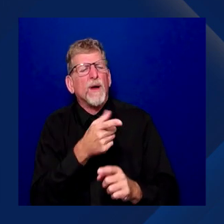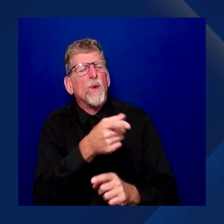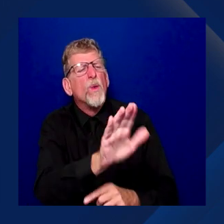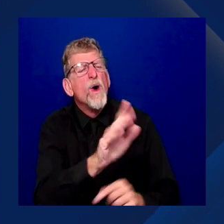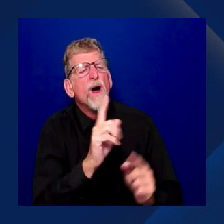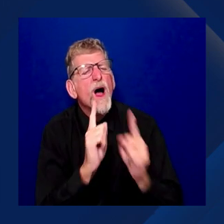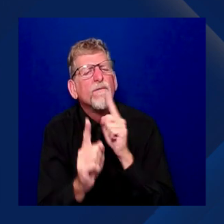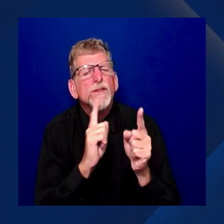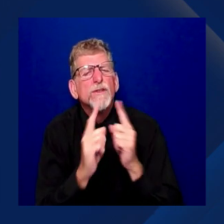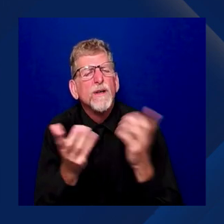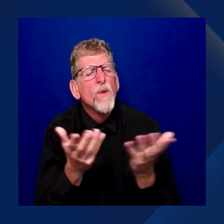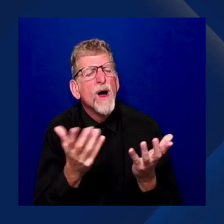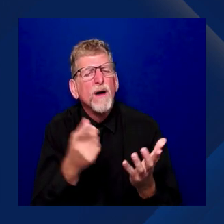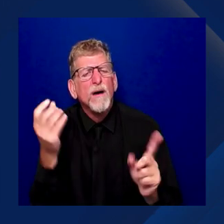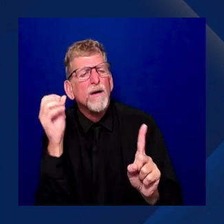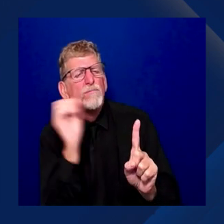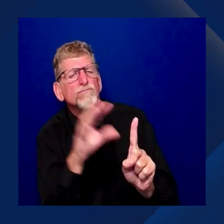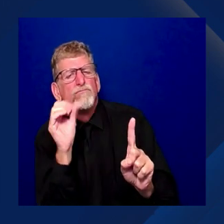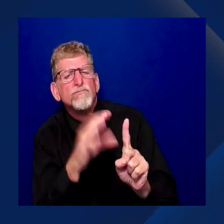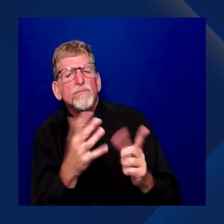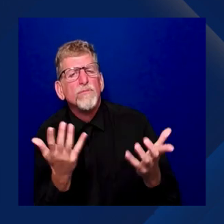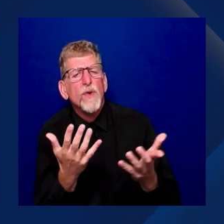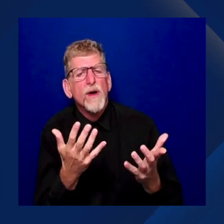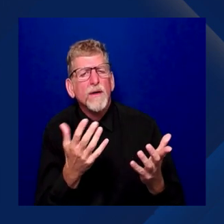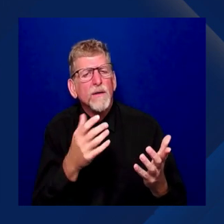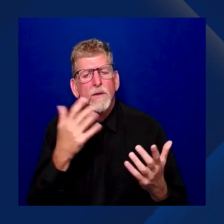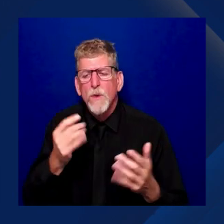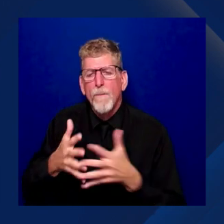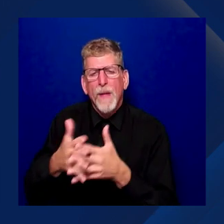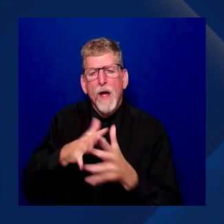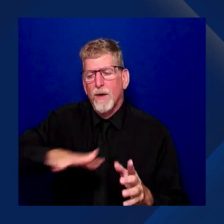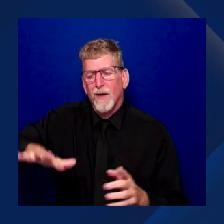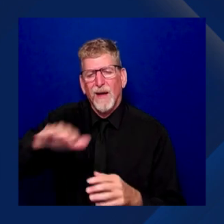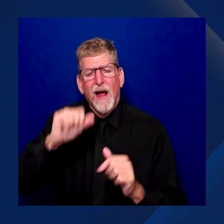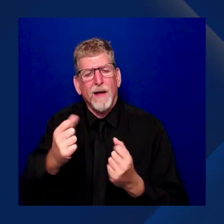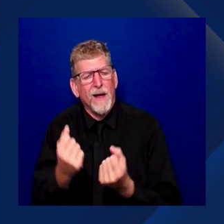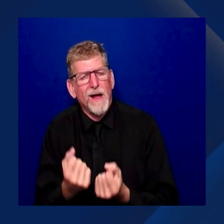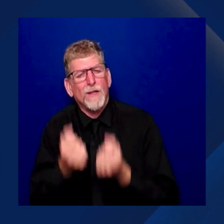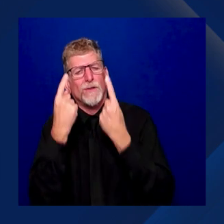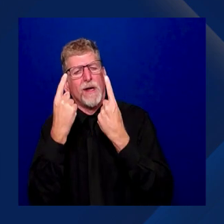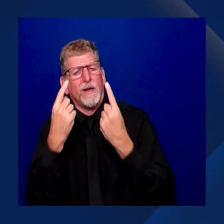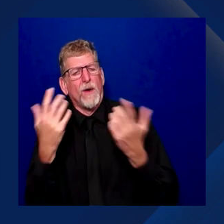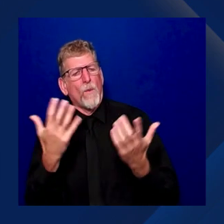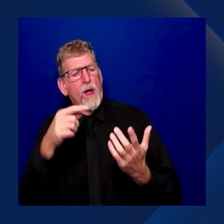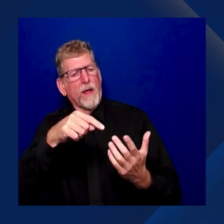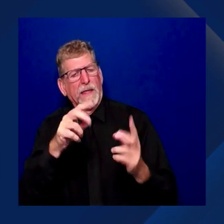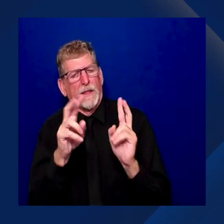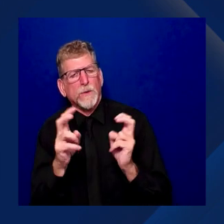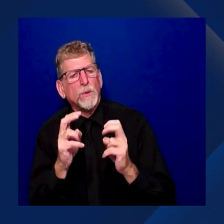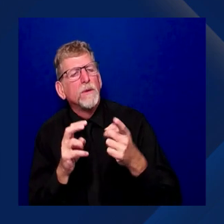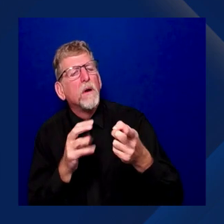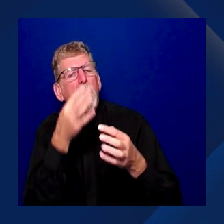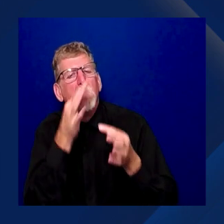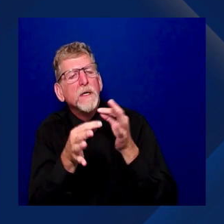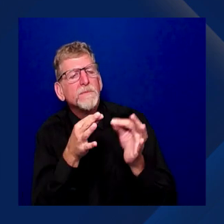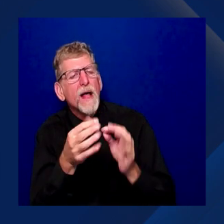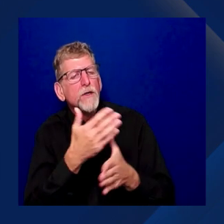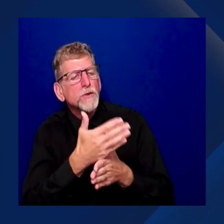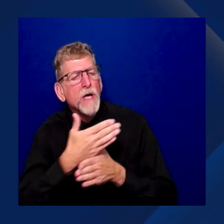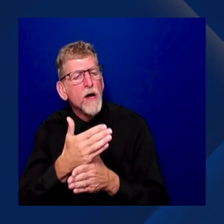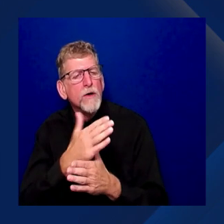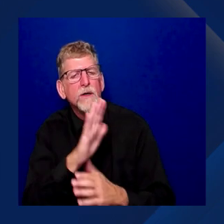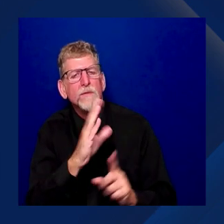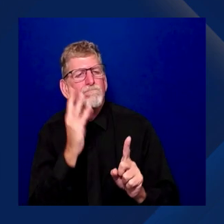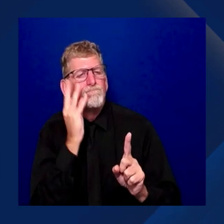know to fully understand and care about this issue? Can you share with us and share with the nation what folks need to